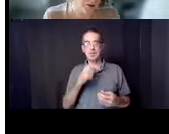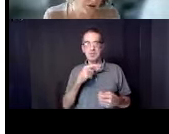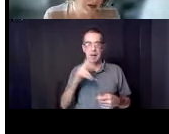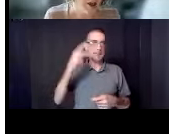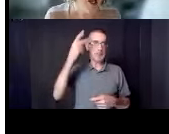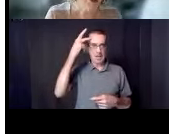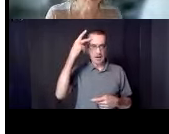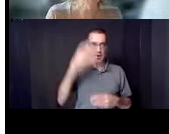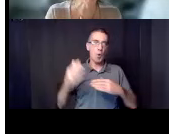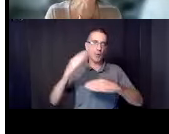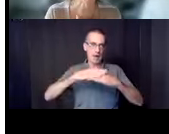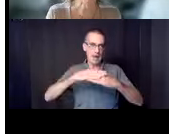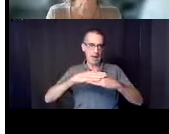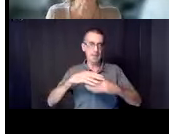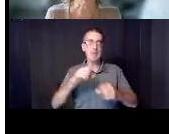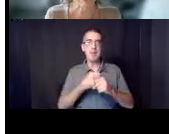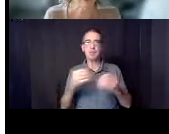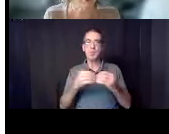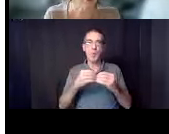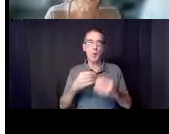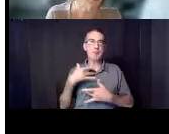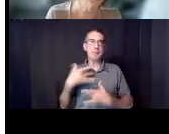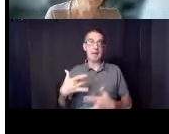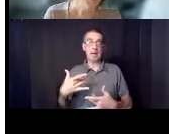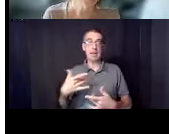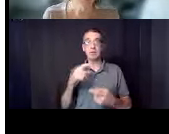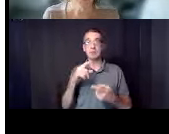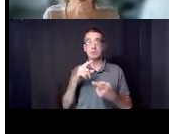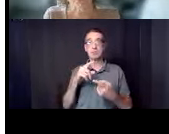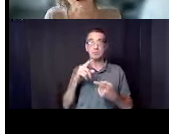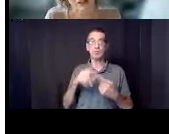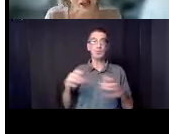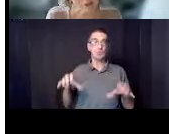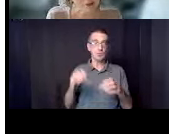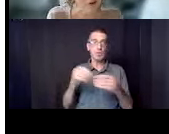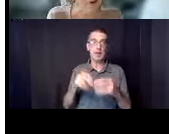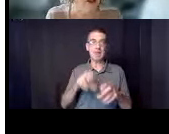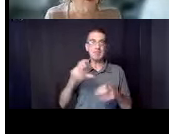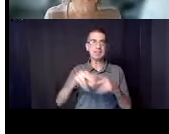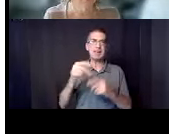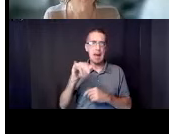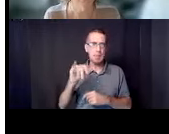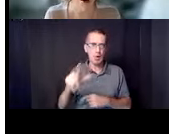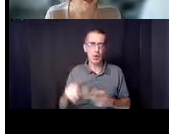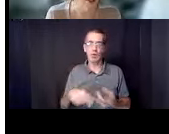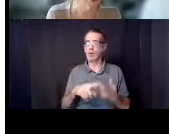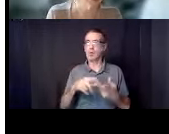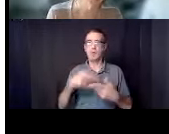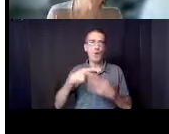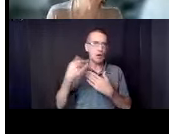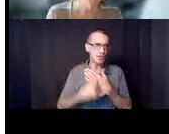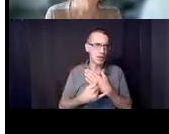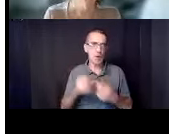political overlay. So it makes it much more appealing to invest in capital